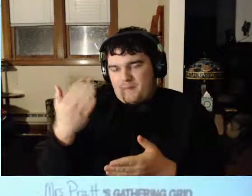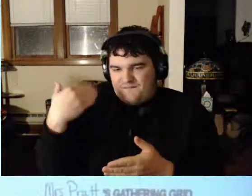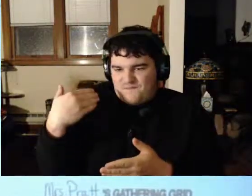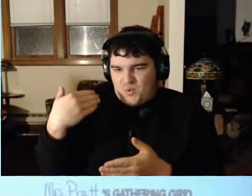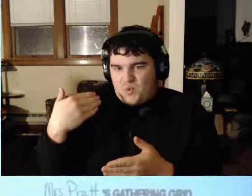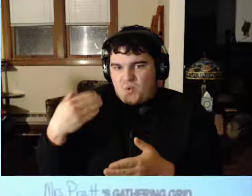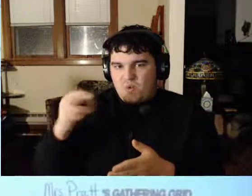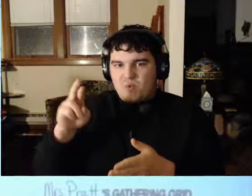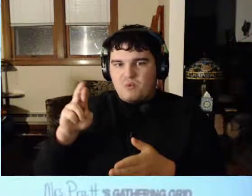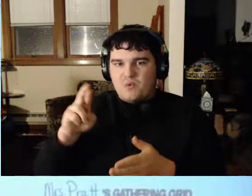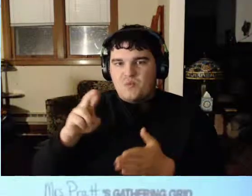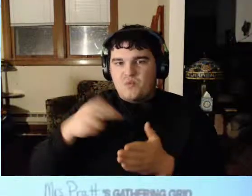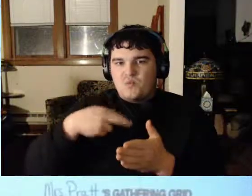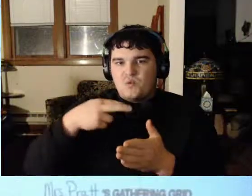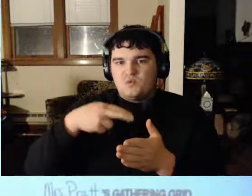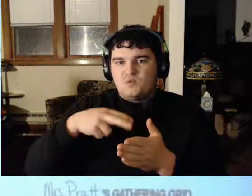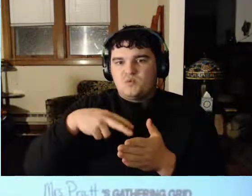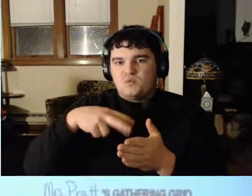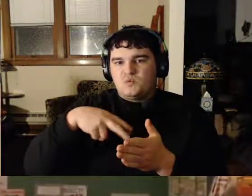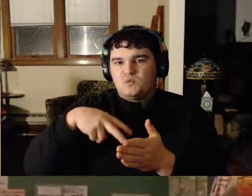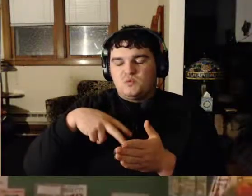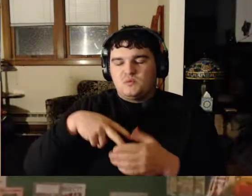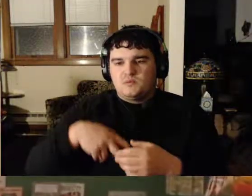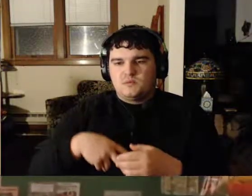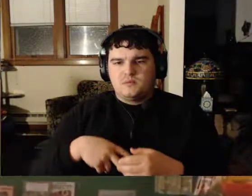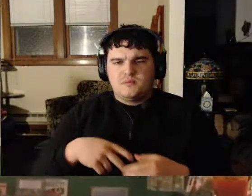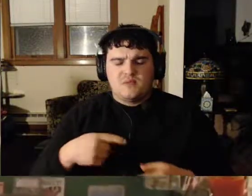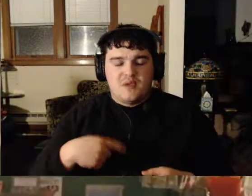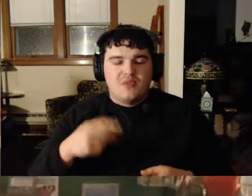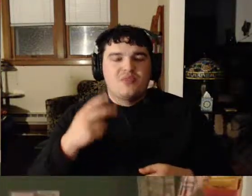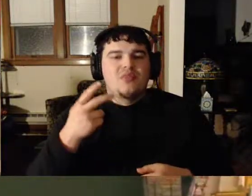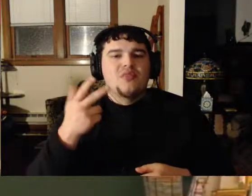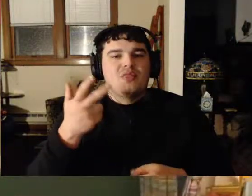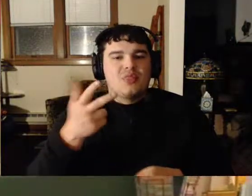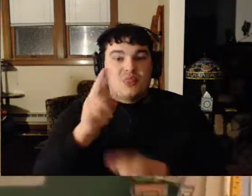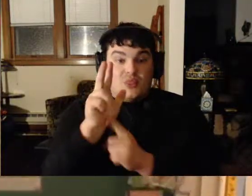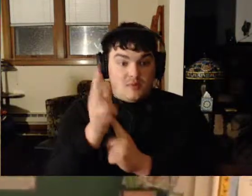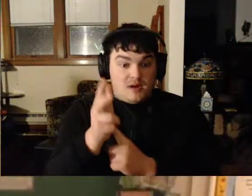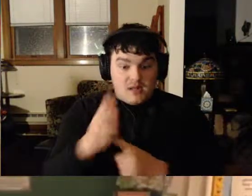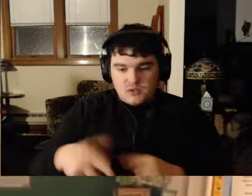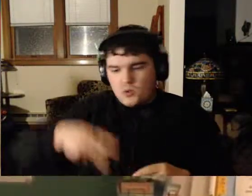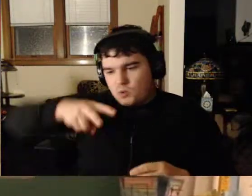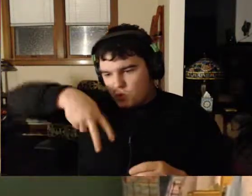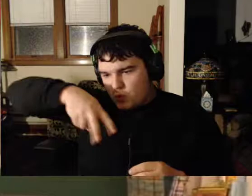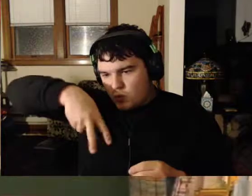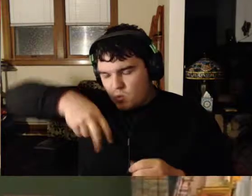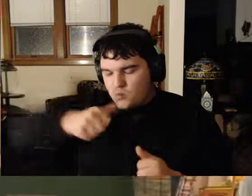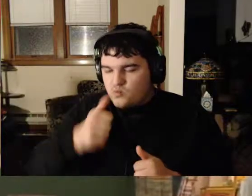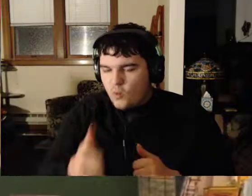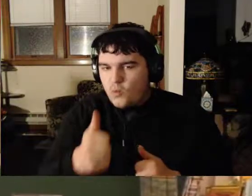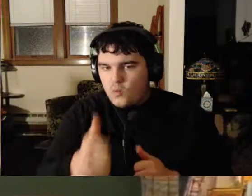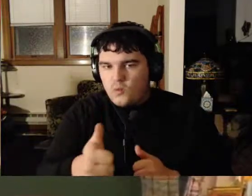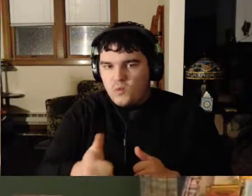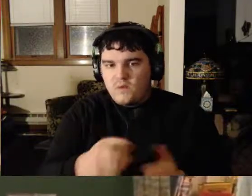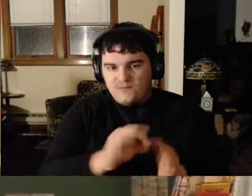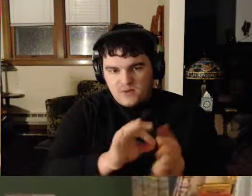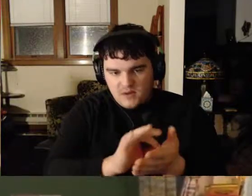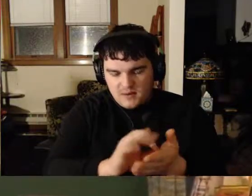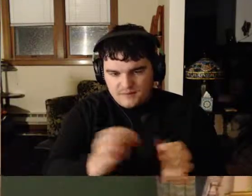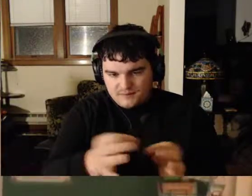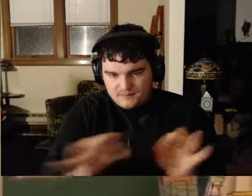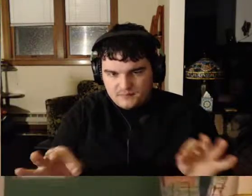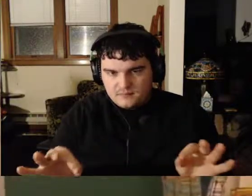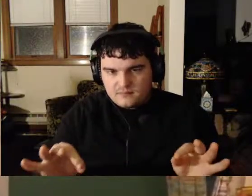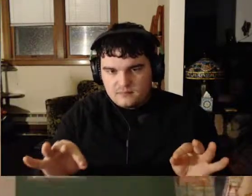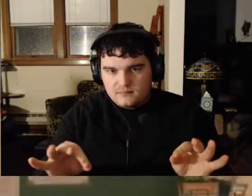So I'm going to give you about 3 minutes to look at this on your own. Start filling it out. In 3 minutes, I'm